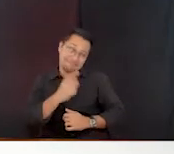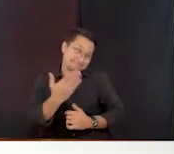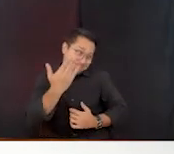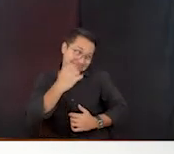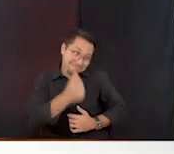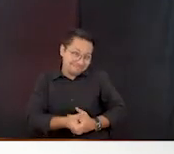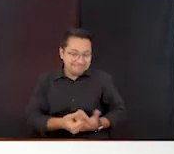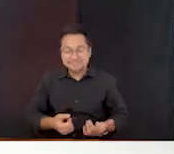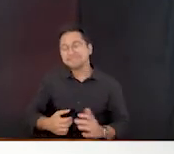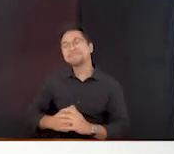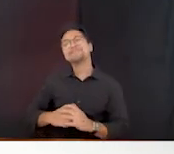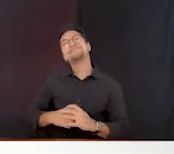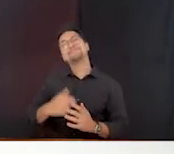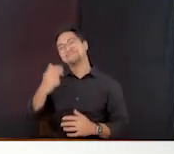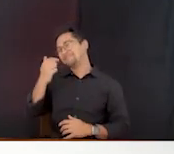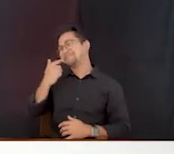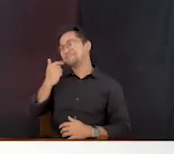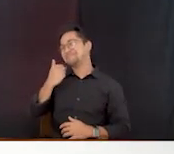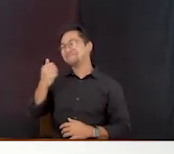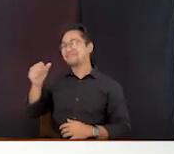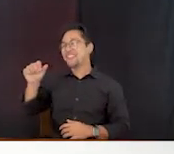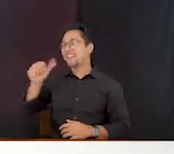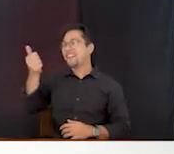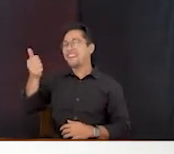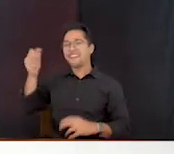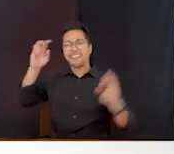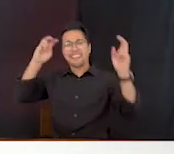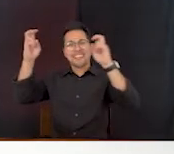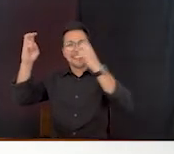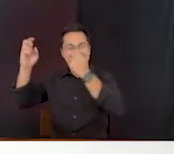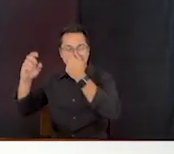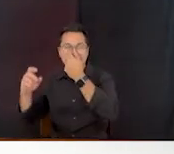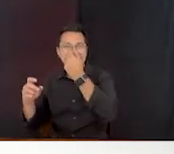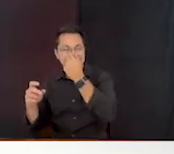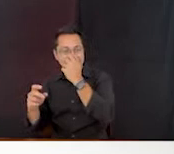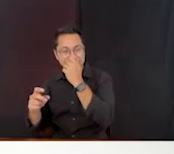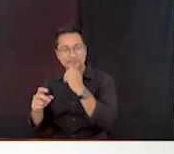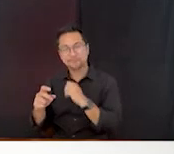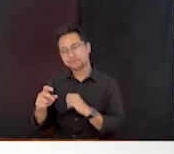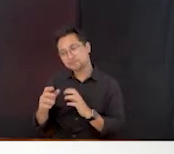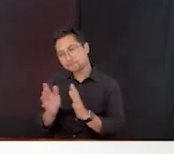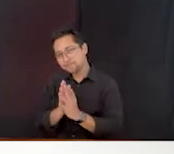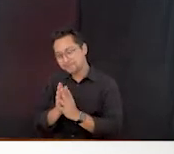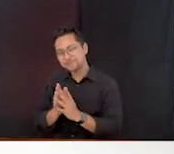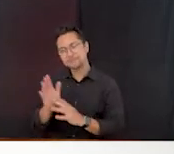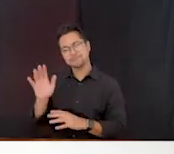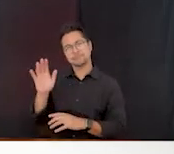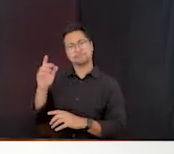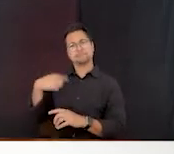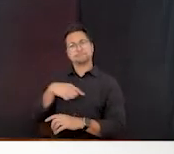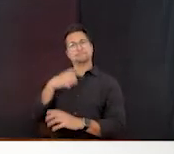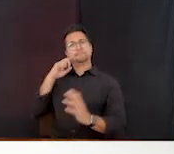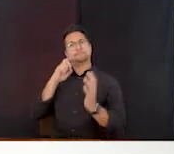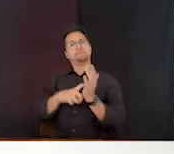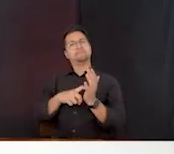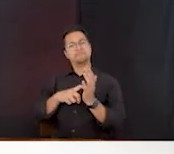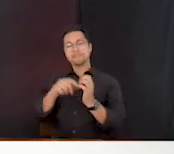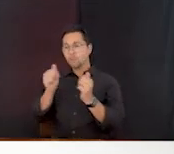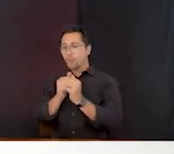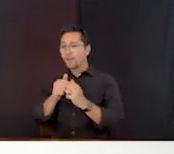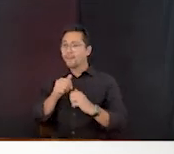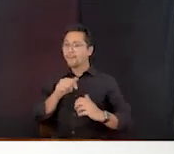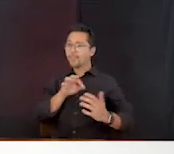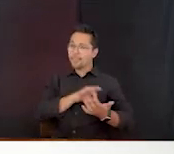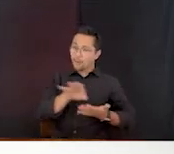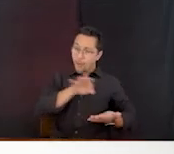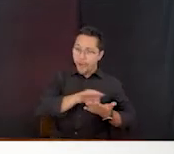So another theme that was really, another theme that we found in both the